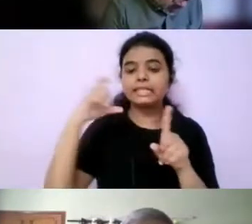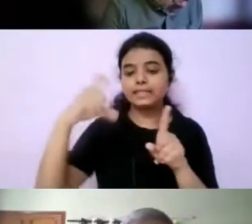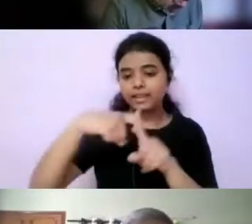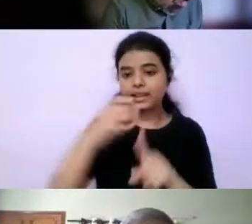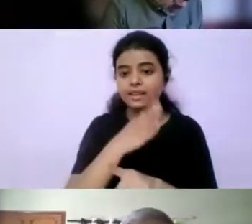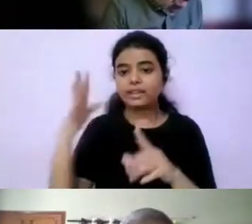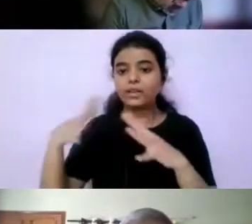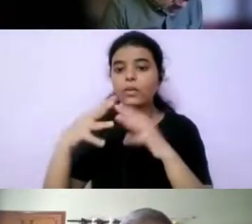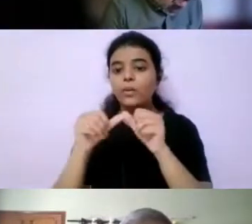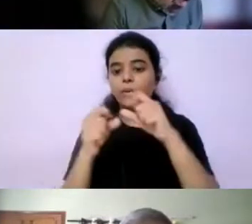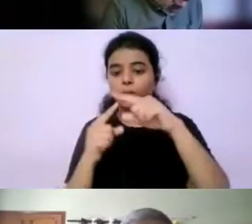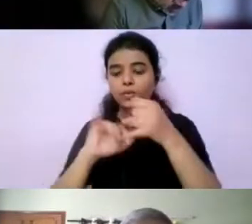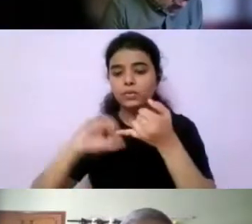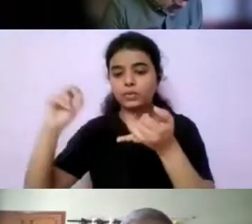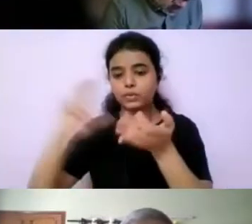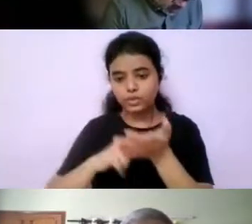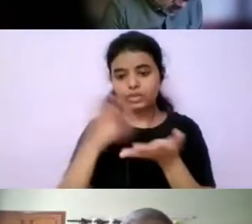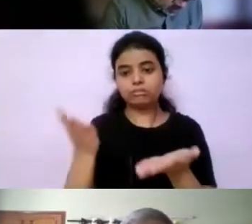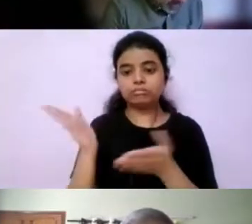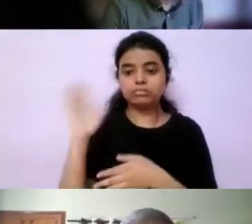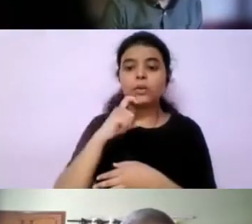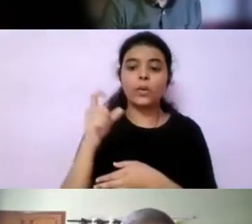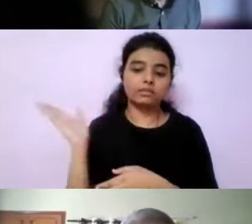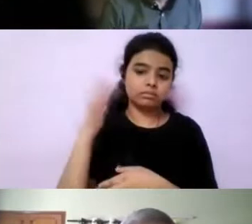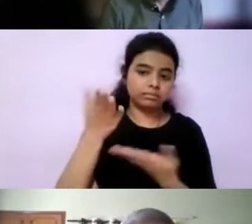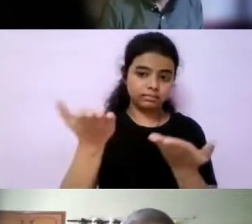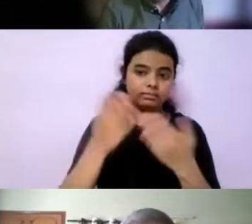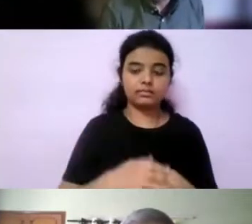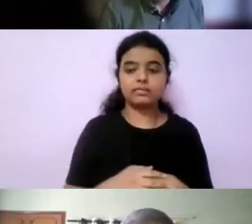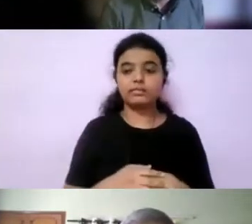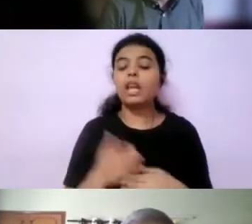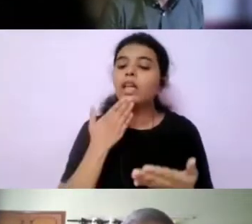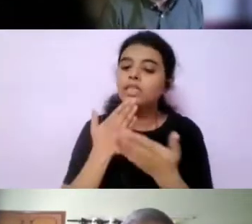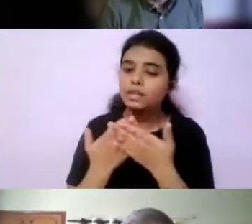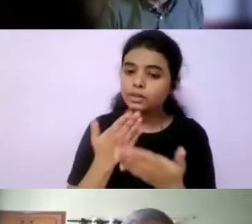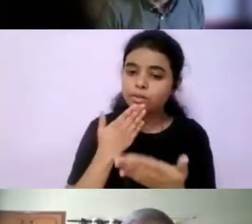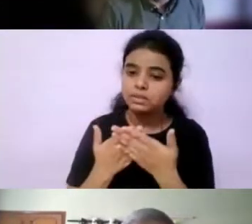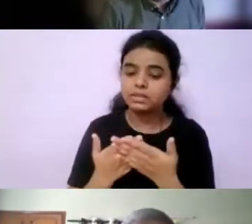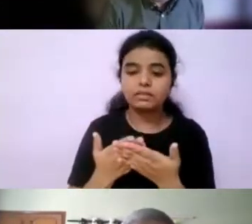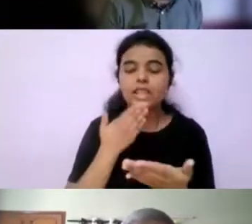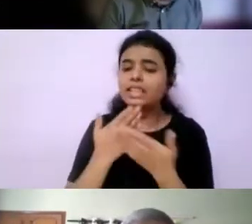from Glasgow. Welcome, Professor Watson. Thank you very much. Thank you. I'm very